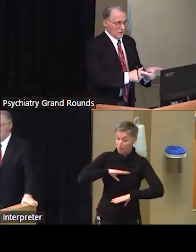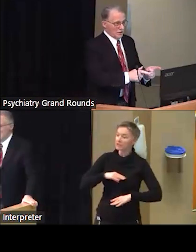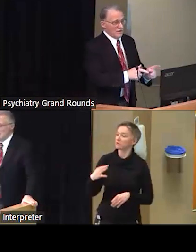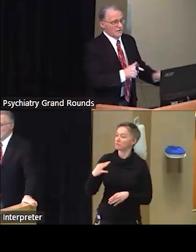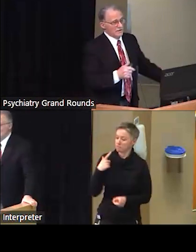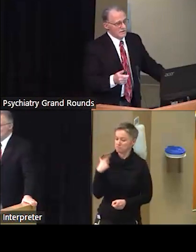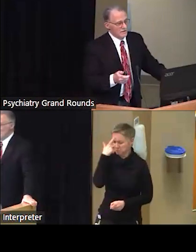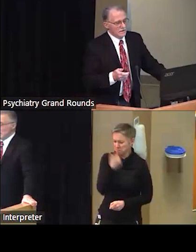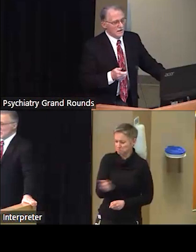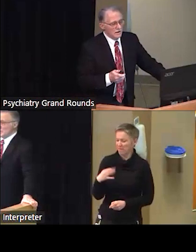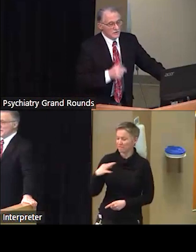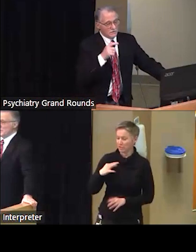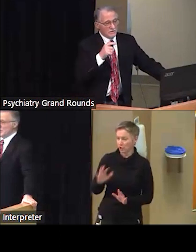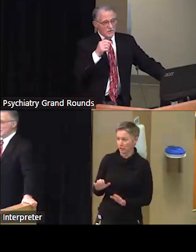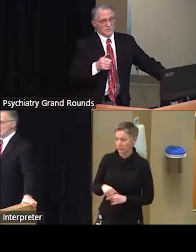meet the requirement.